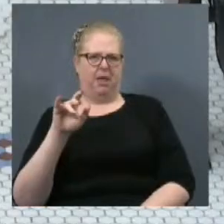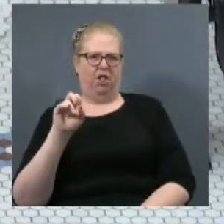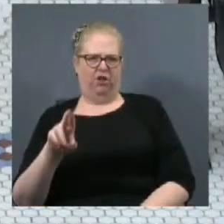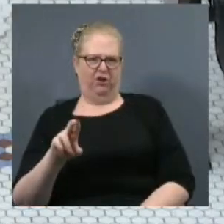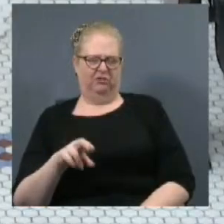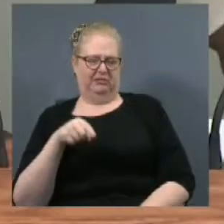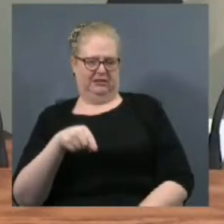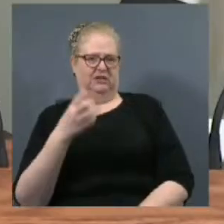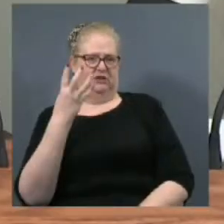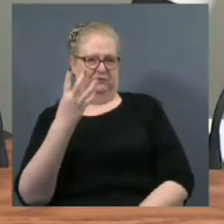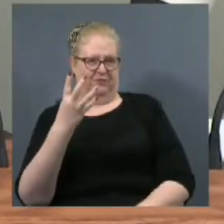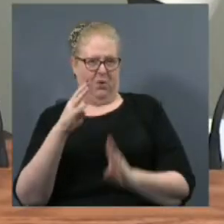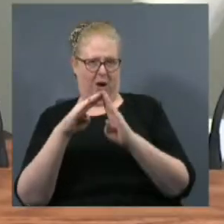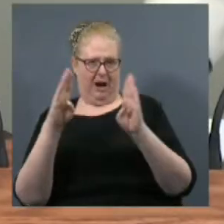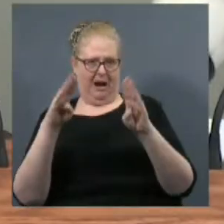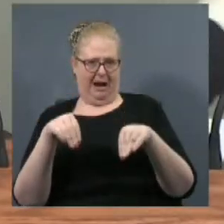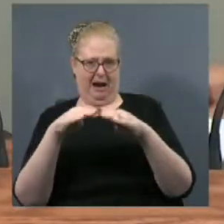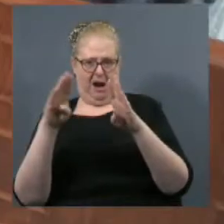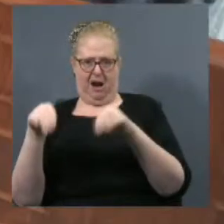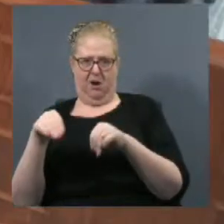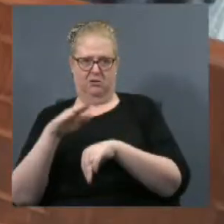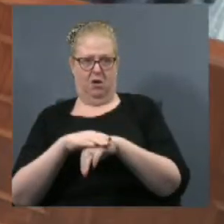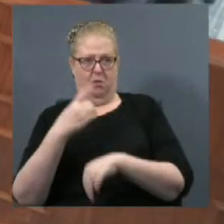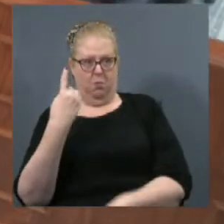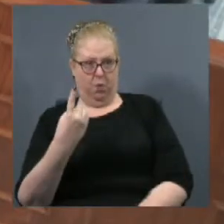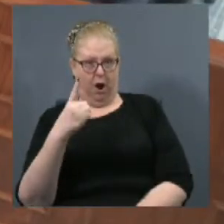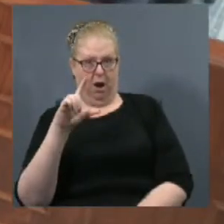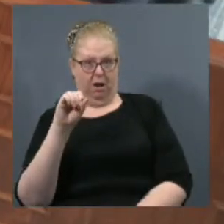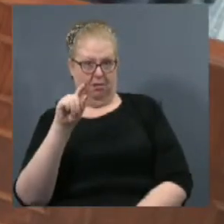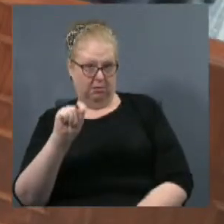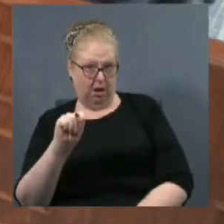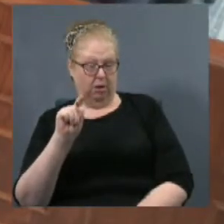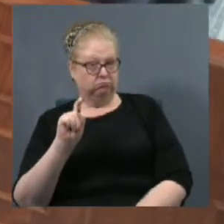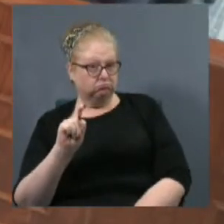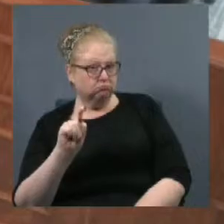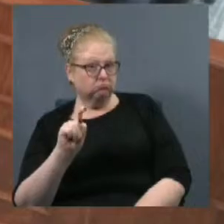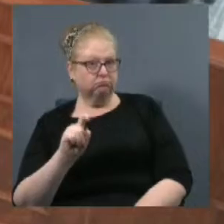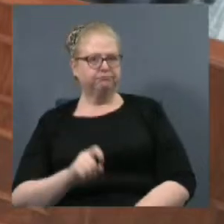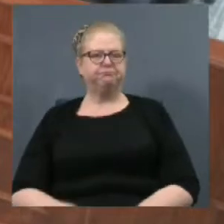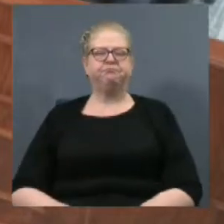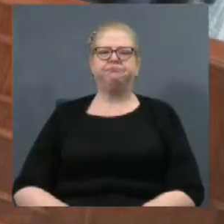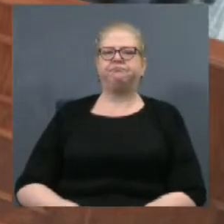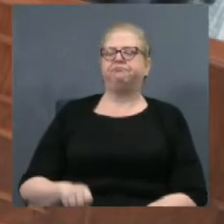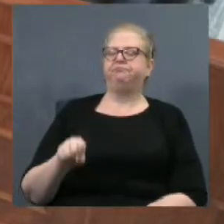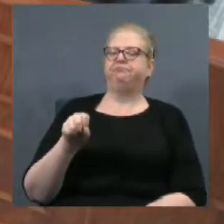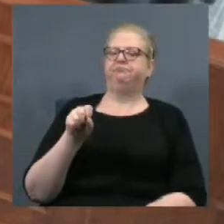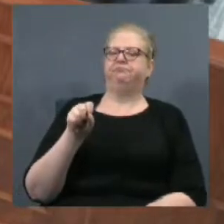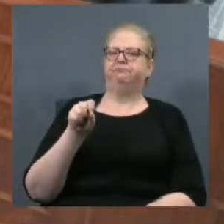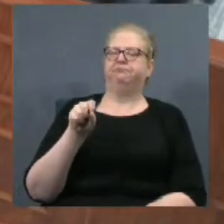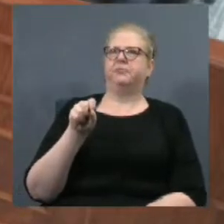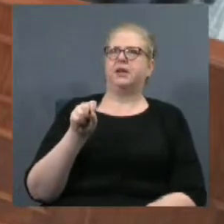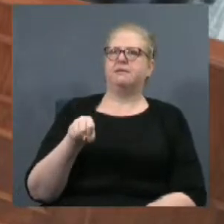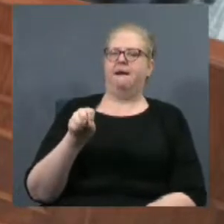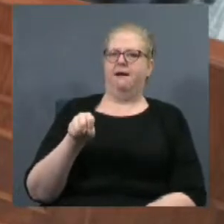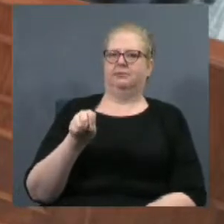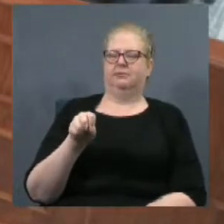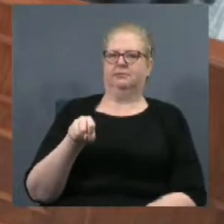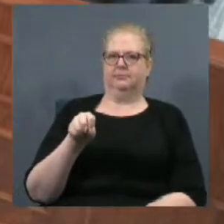4 houses on one lot? Yes, so it's going to be, this would be,